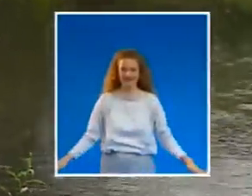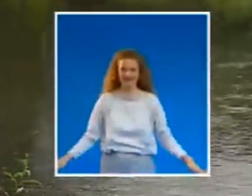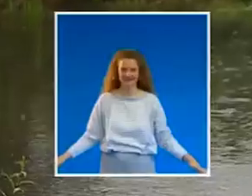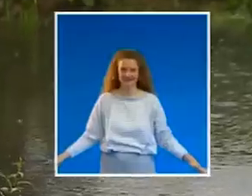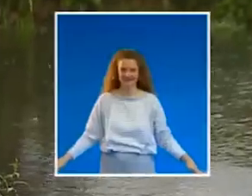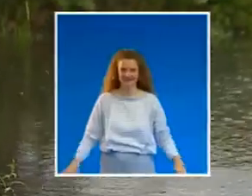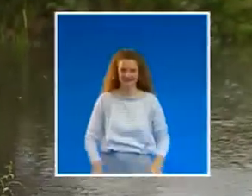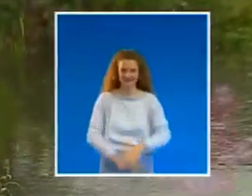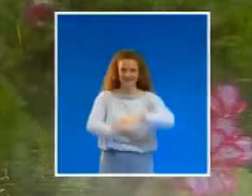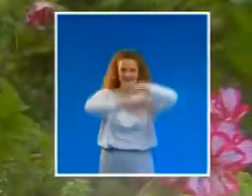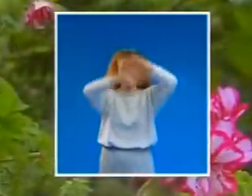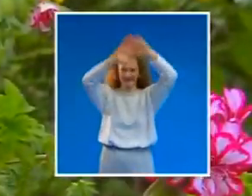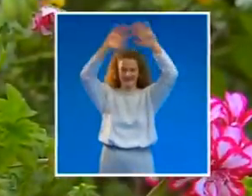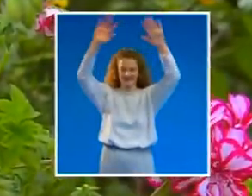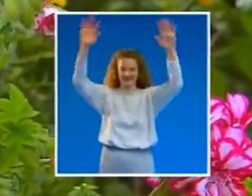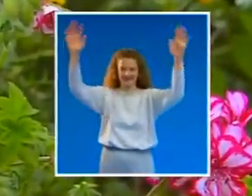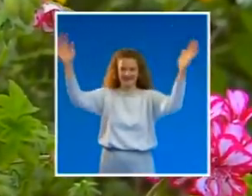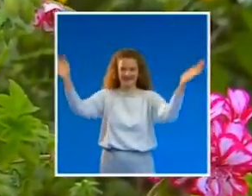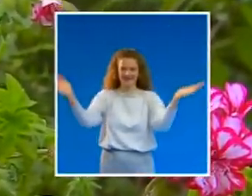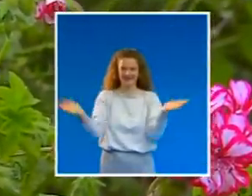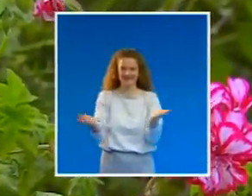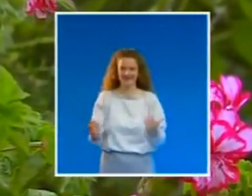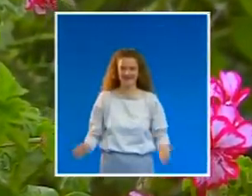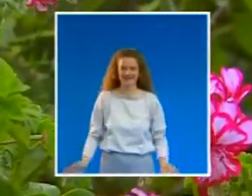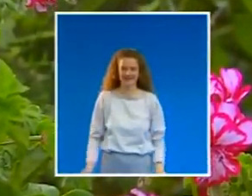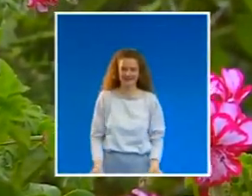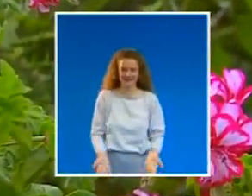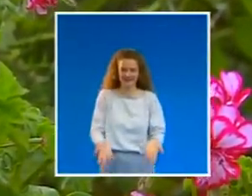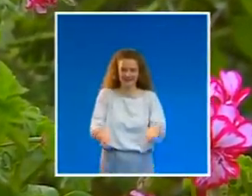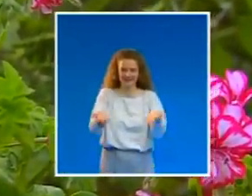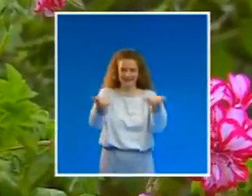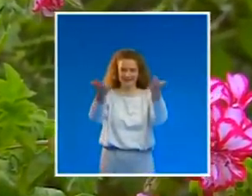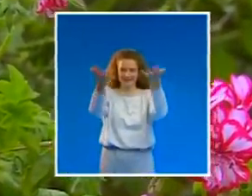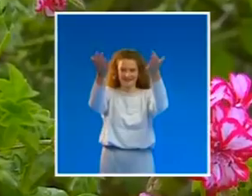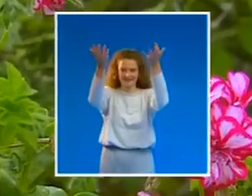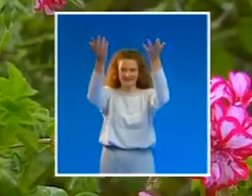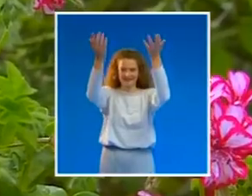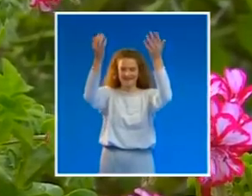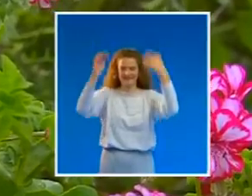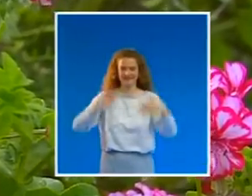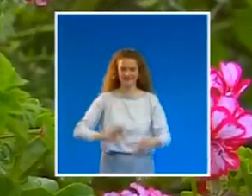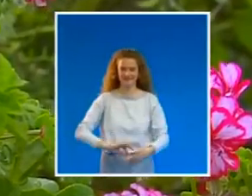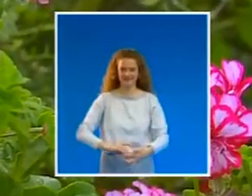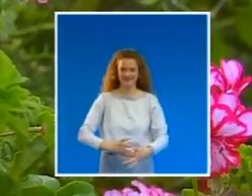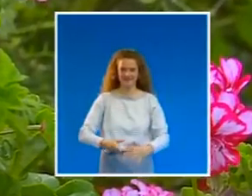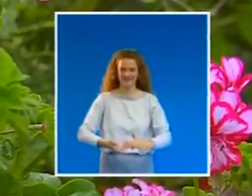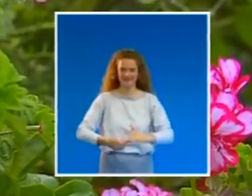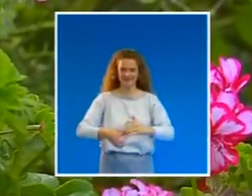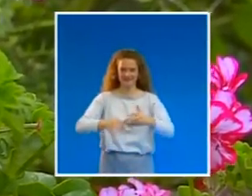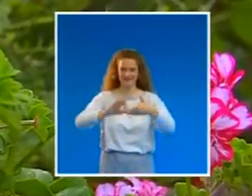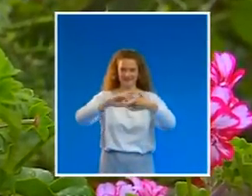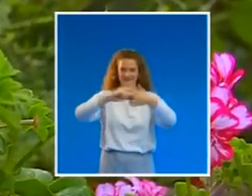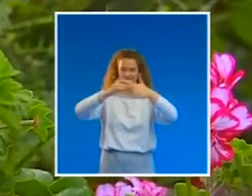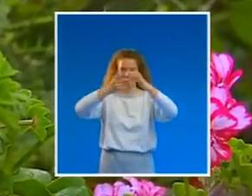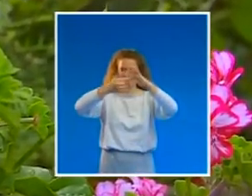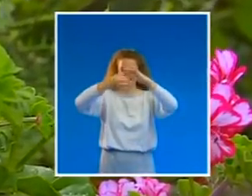the spider out. Out came the sun and dried up all the rain. So Incy